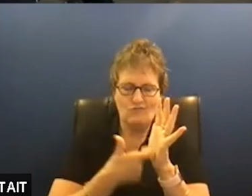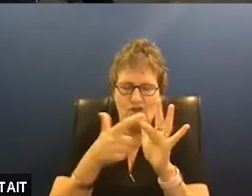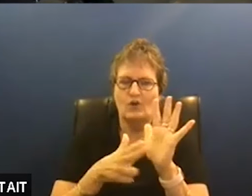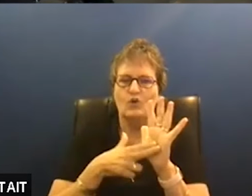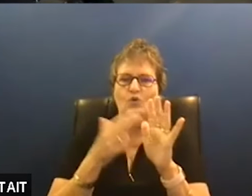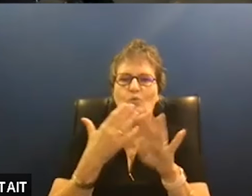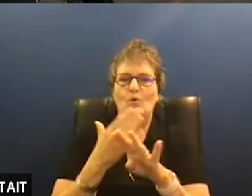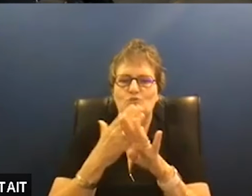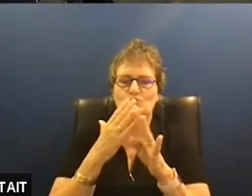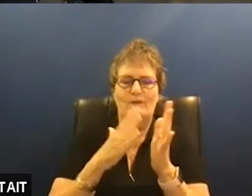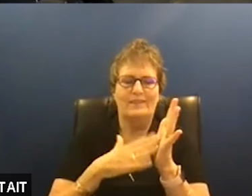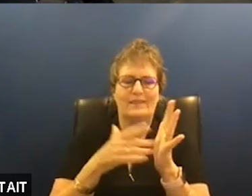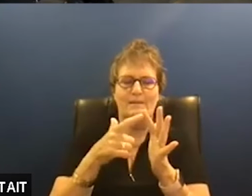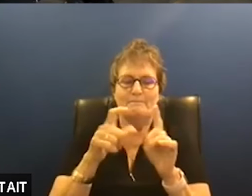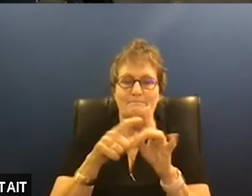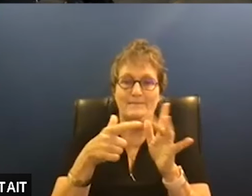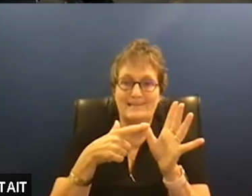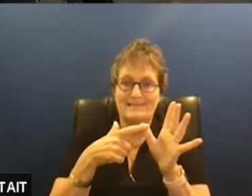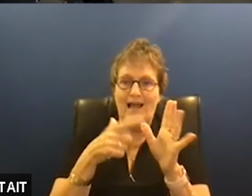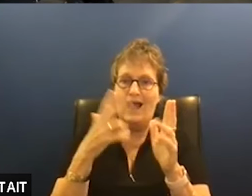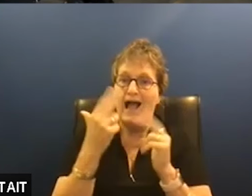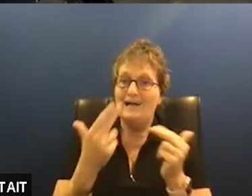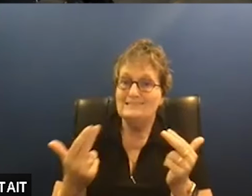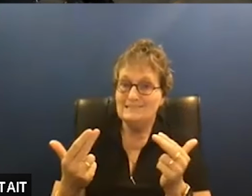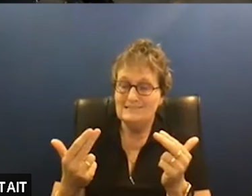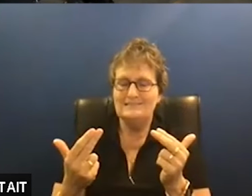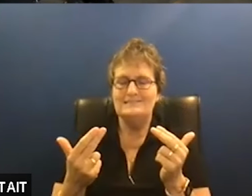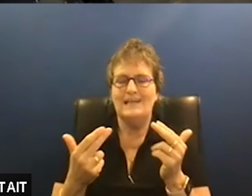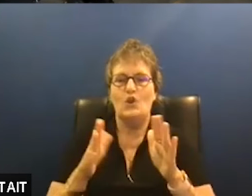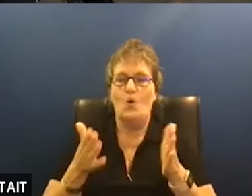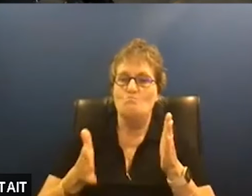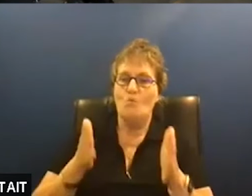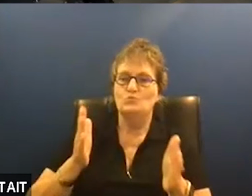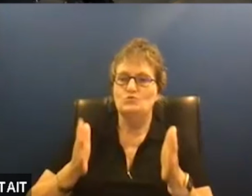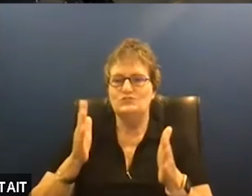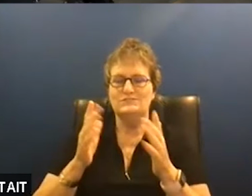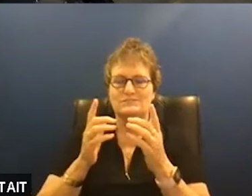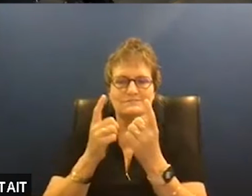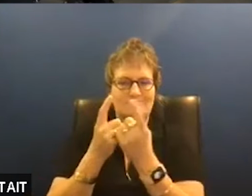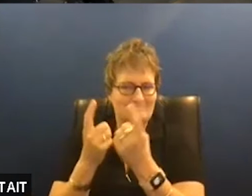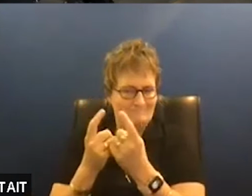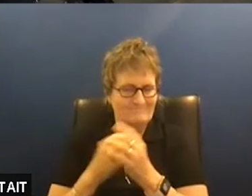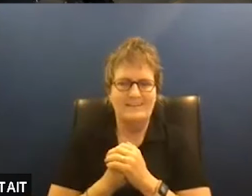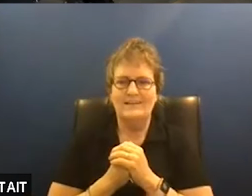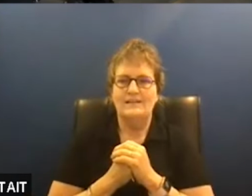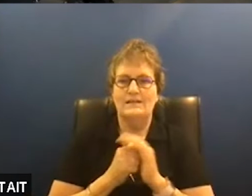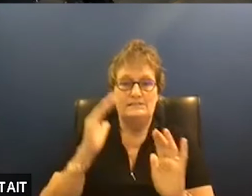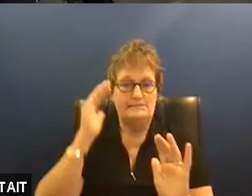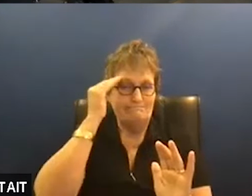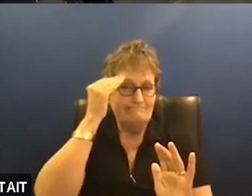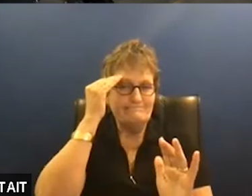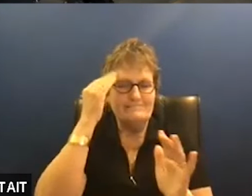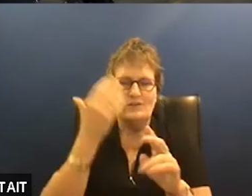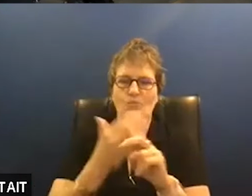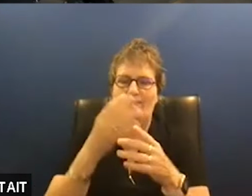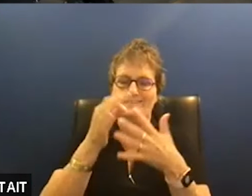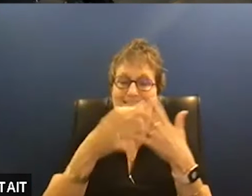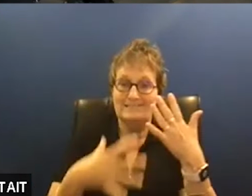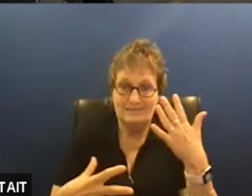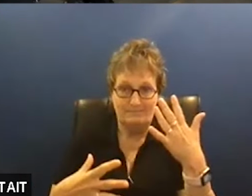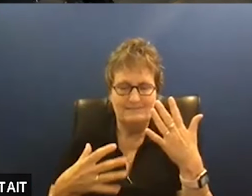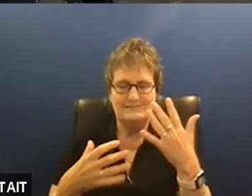Motion Capture and Animation, and Moving Image Areas. She's a disability champion for ADA and a disability